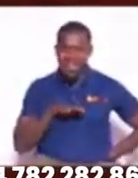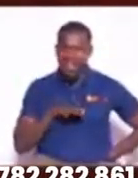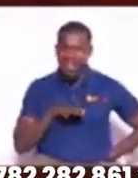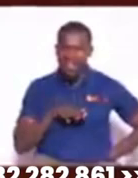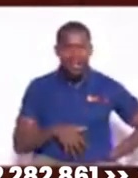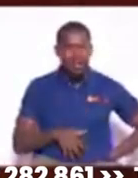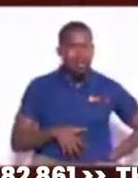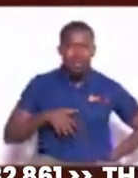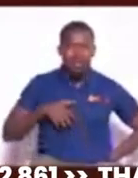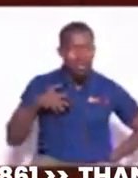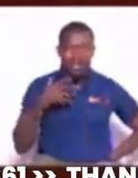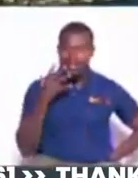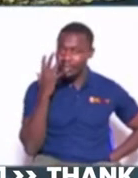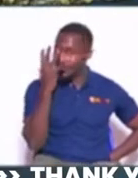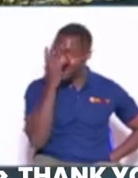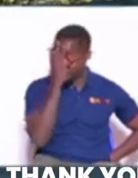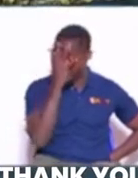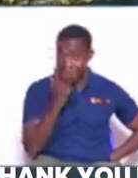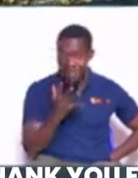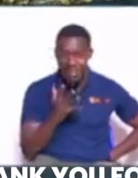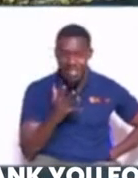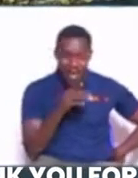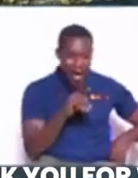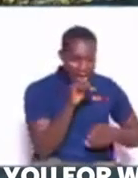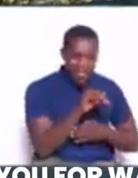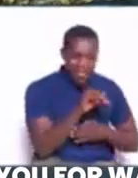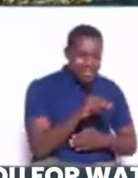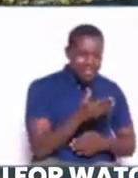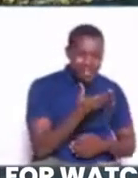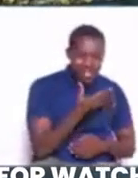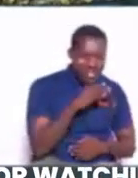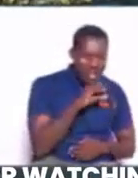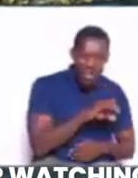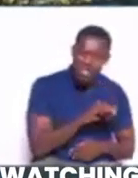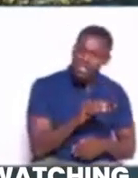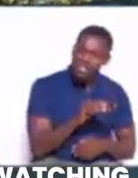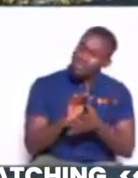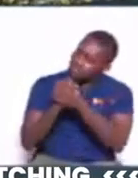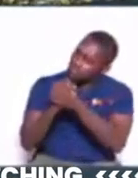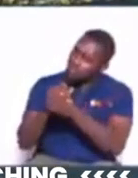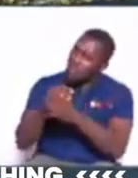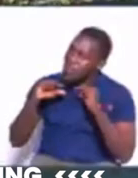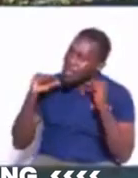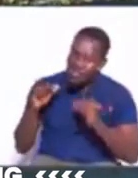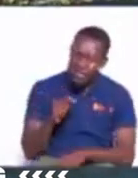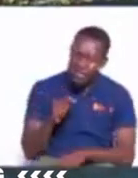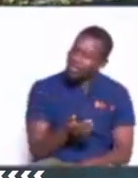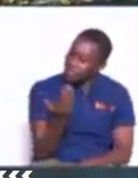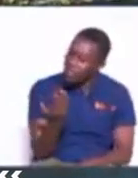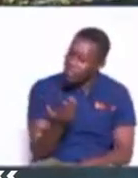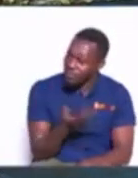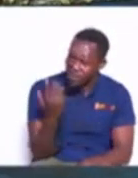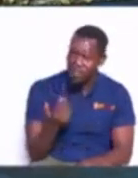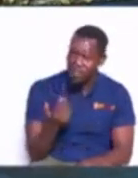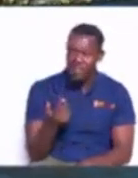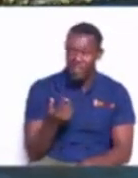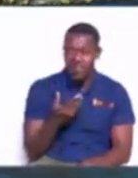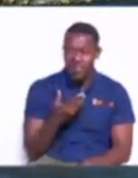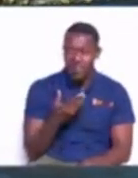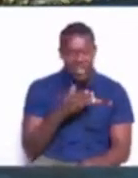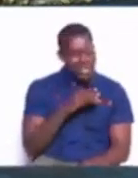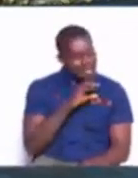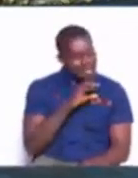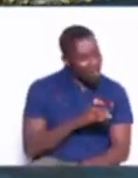embarrassed. Son, shake Pastor Moody's hand. The boy,